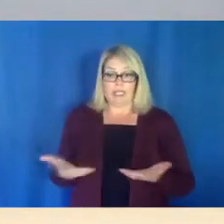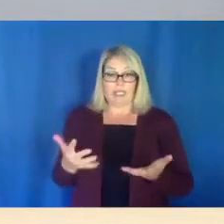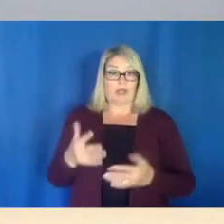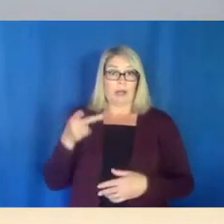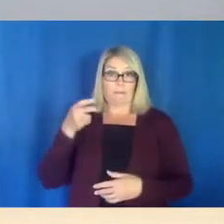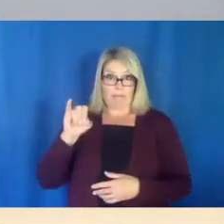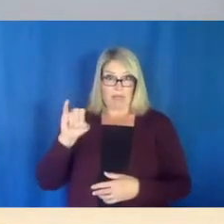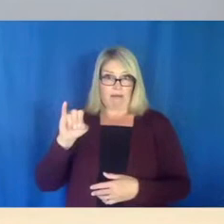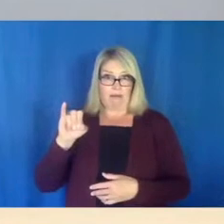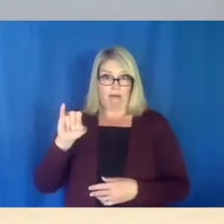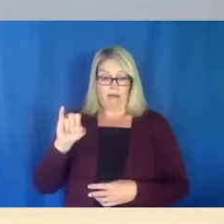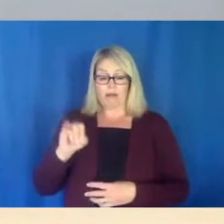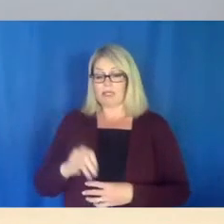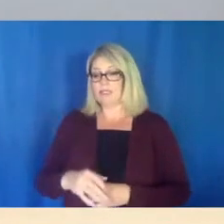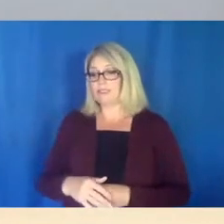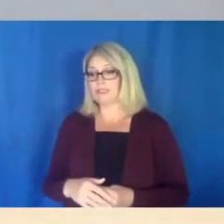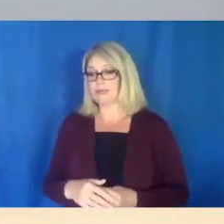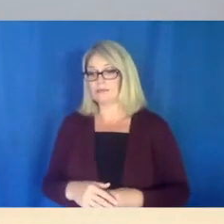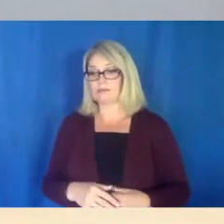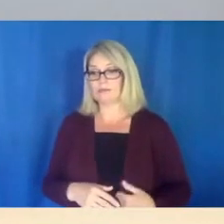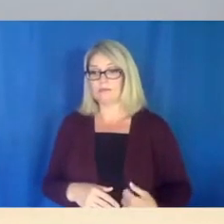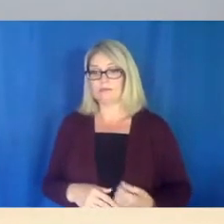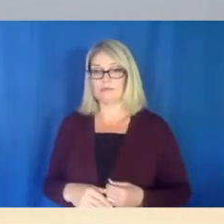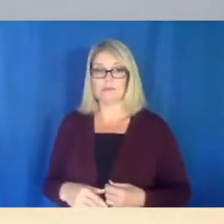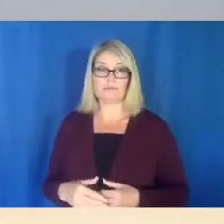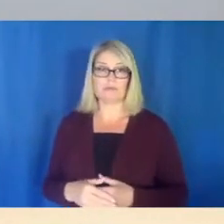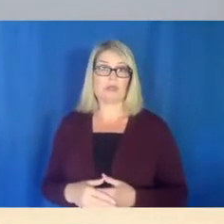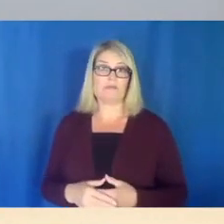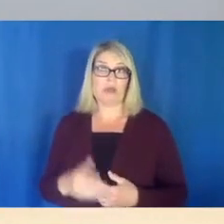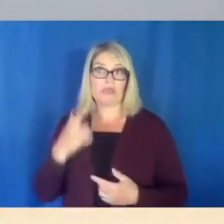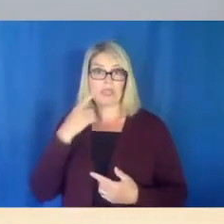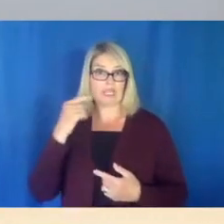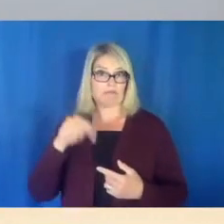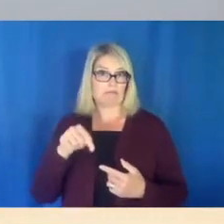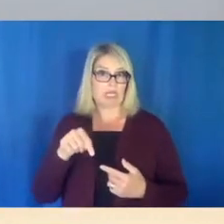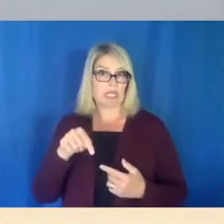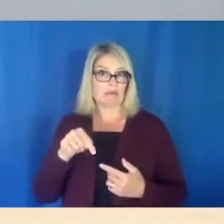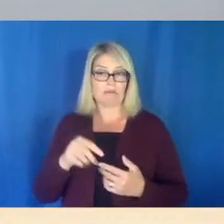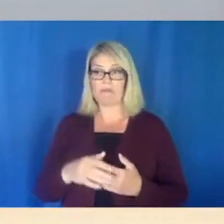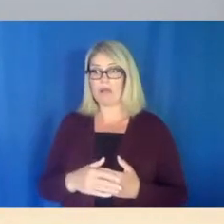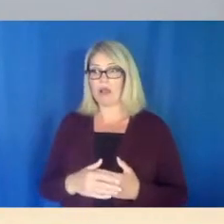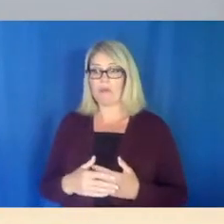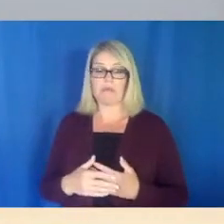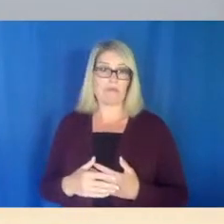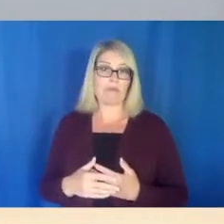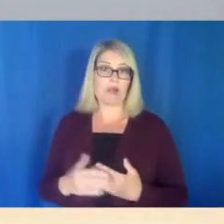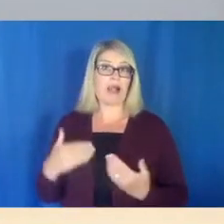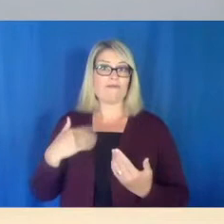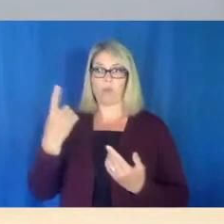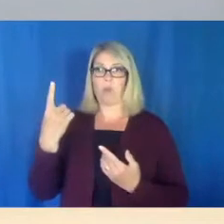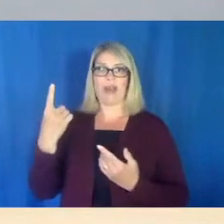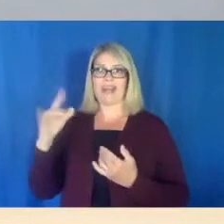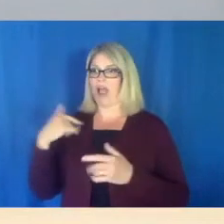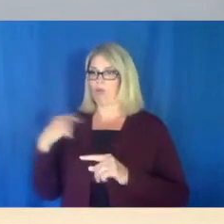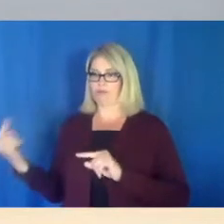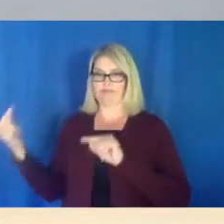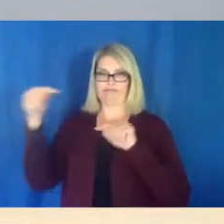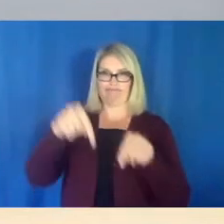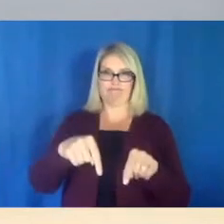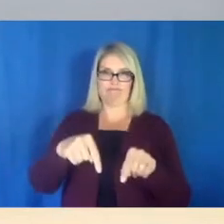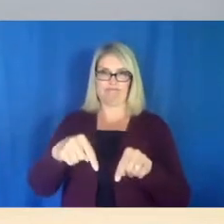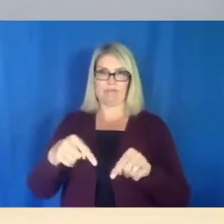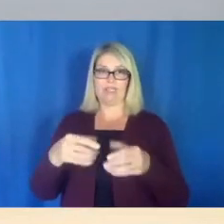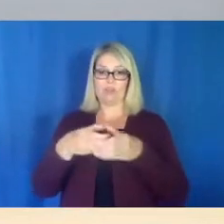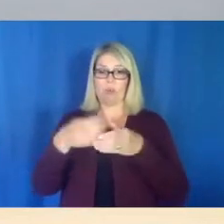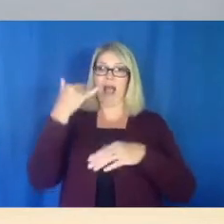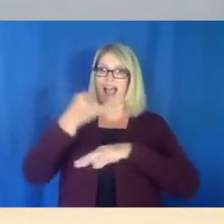have certain very clear and only so many points of entry. So it puts us in a bit of a unique